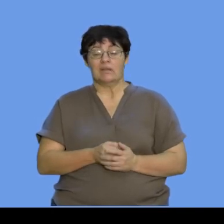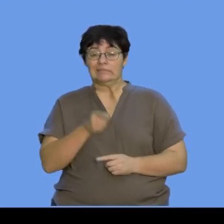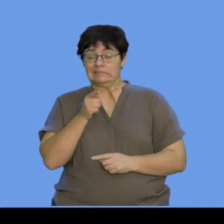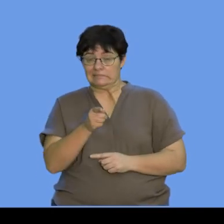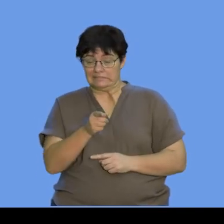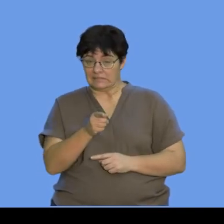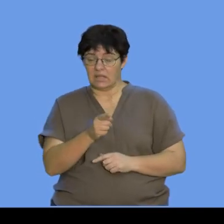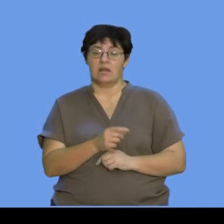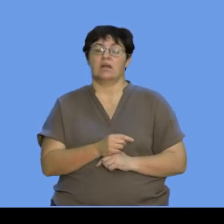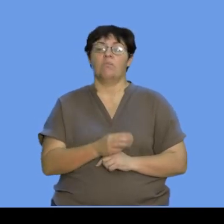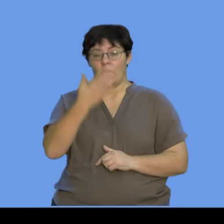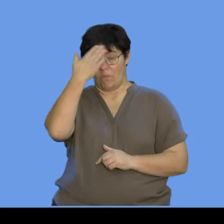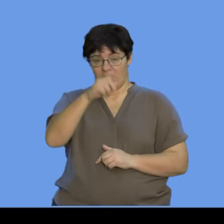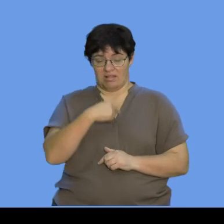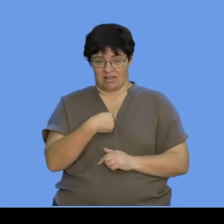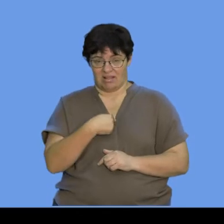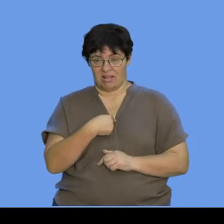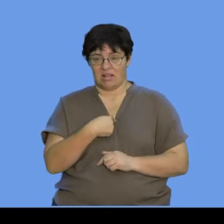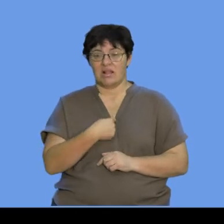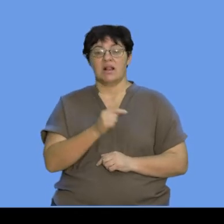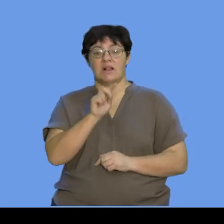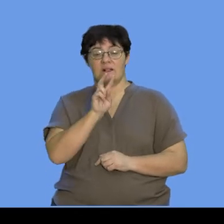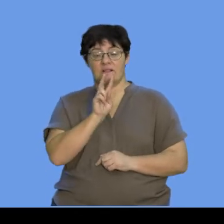saying that, I will know that my